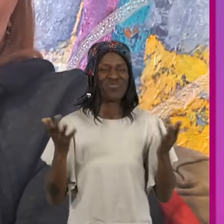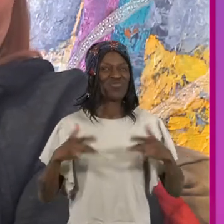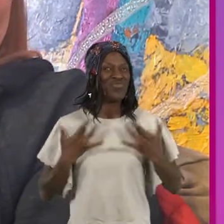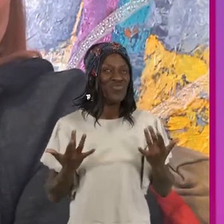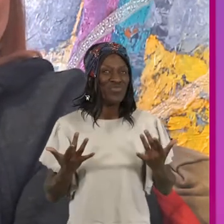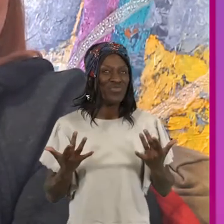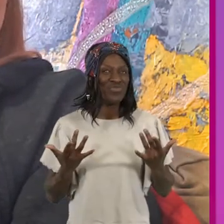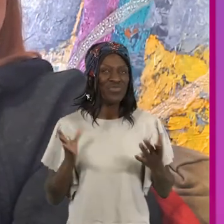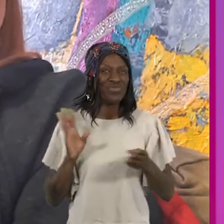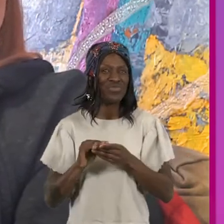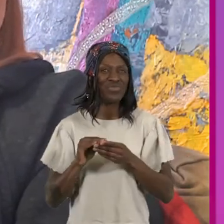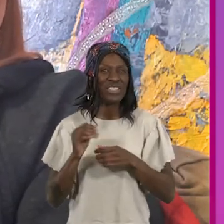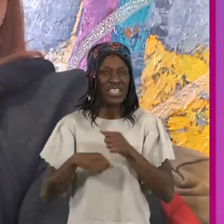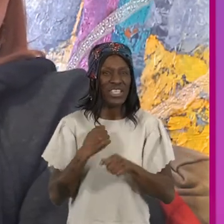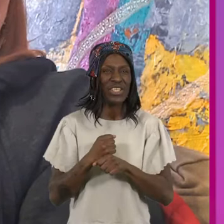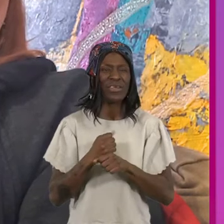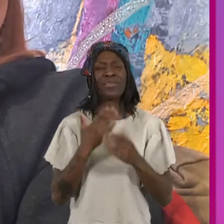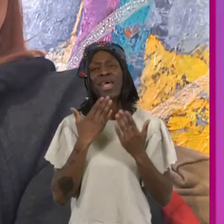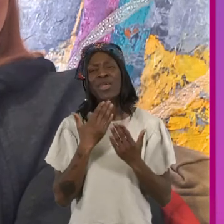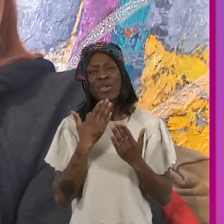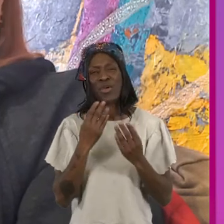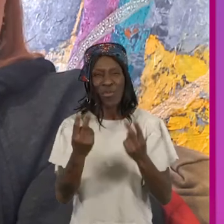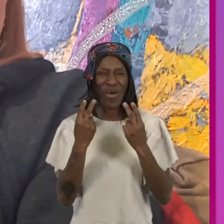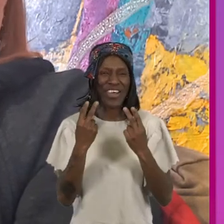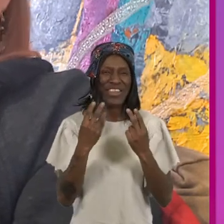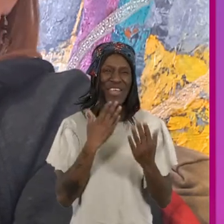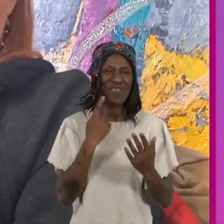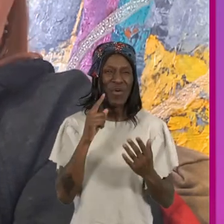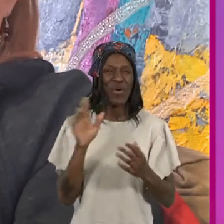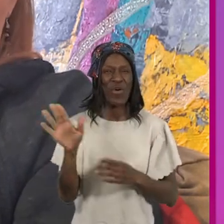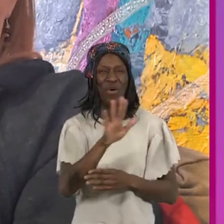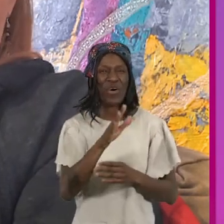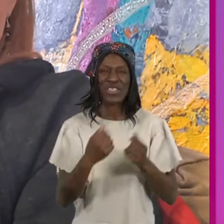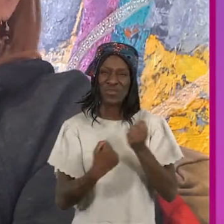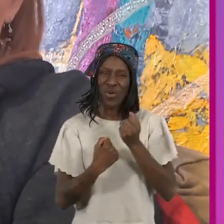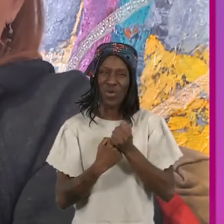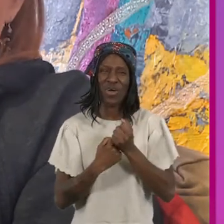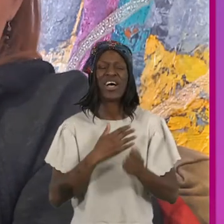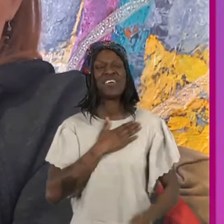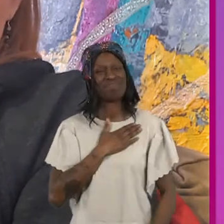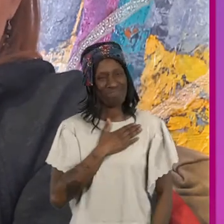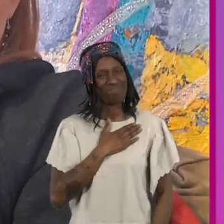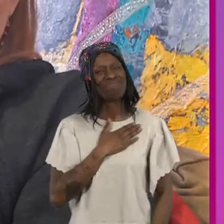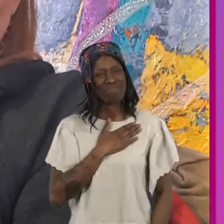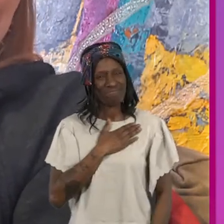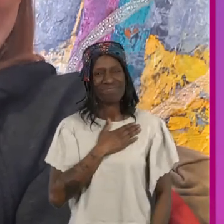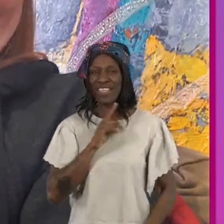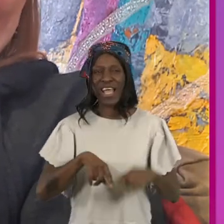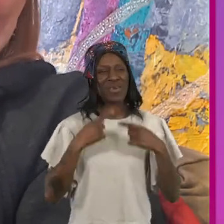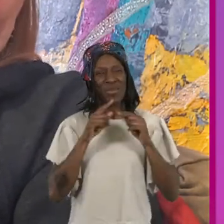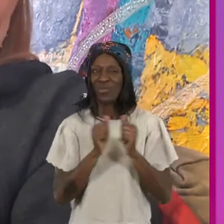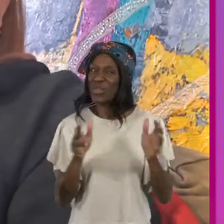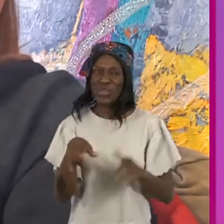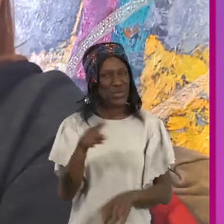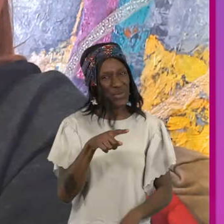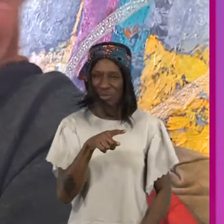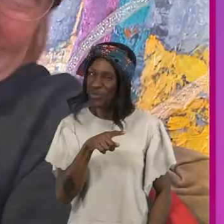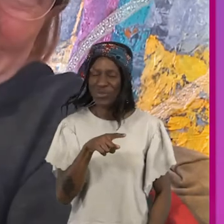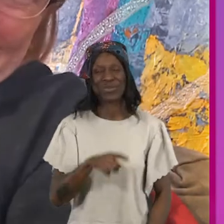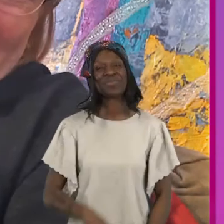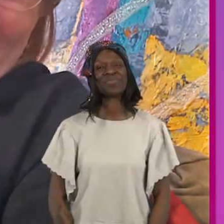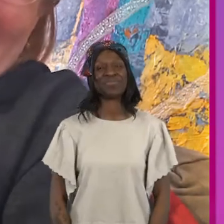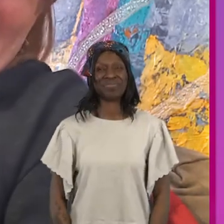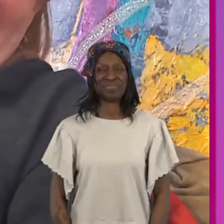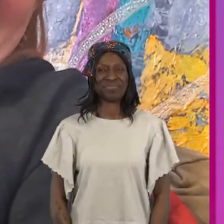snapshot, highlights of our year. Thanks for being with us. Thanks for your support. It means the world. We couldn't do this without all of